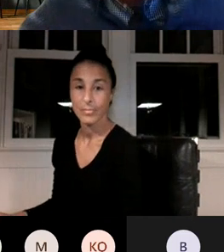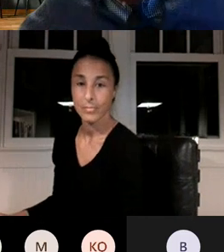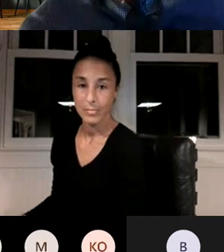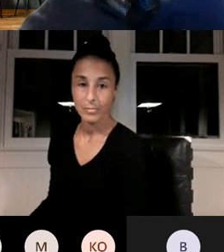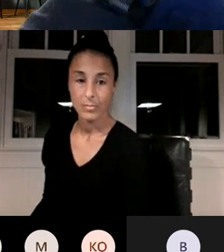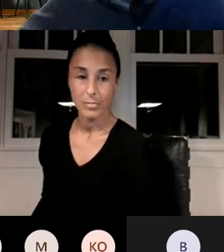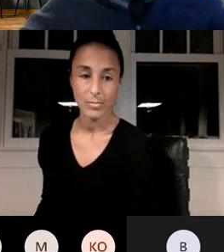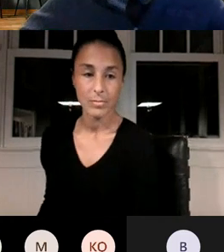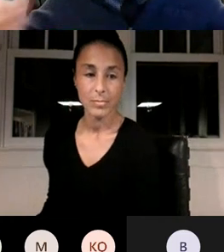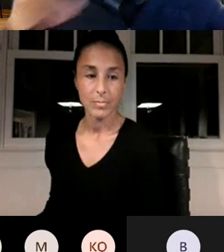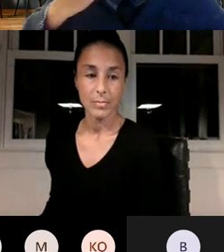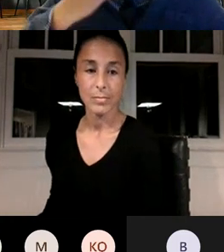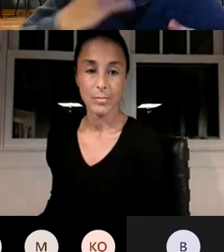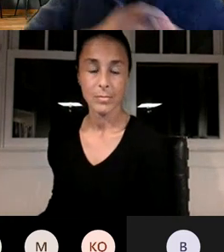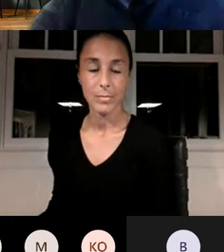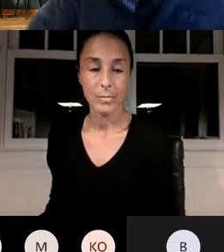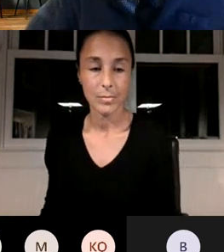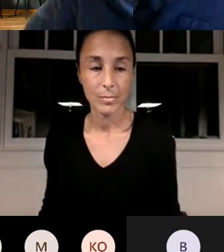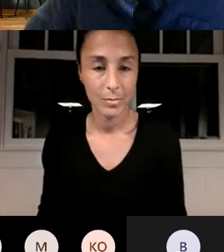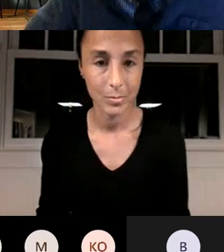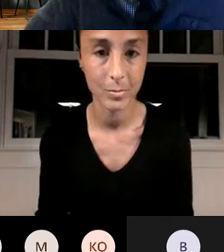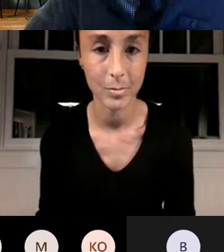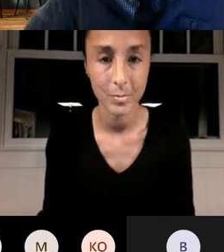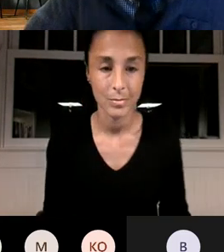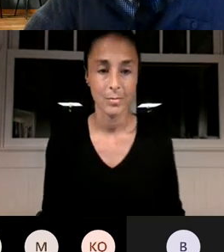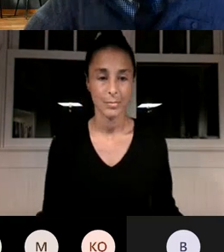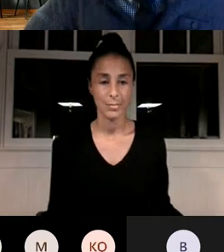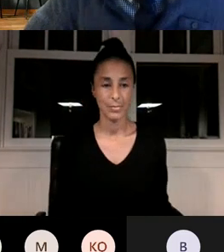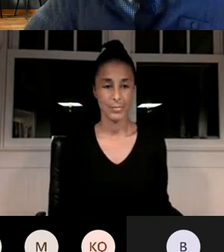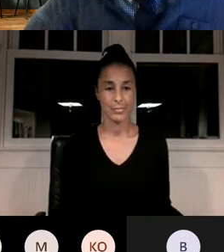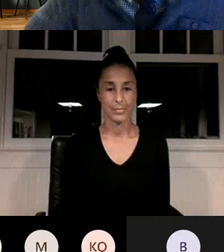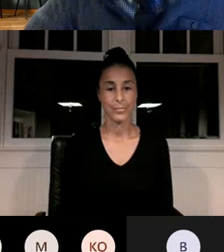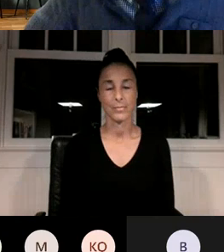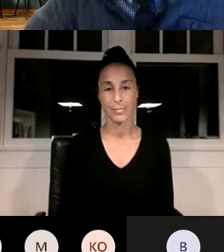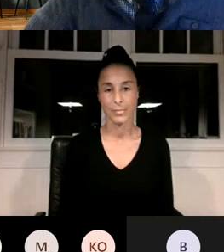haven't been successful yet. We're looking forward to meeting with you soon.